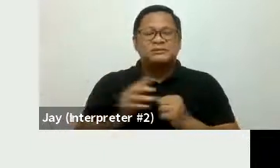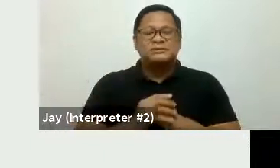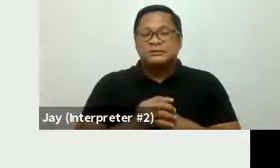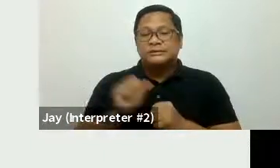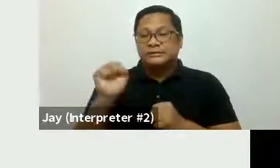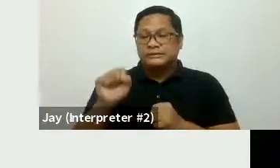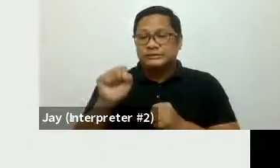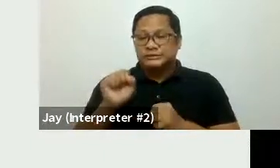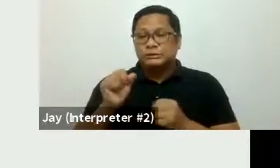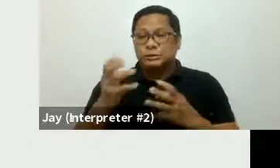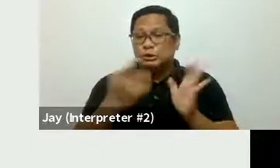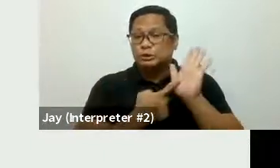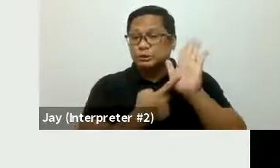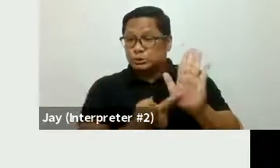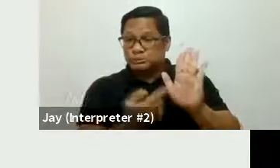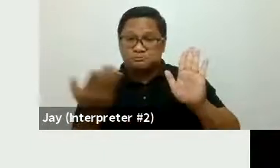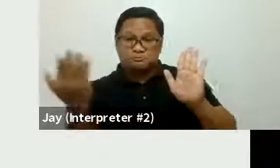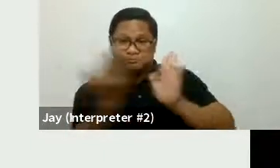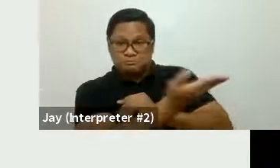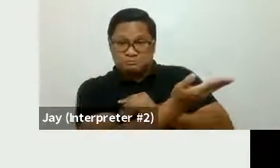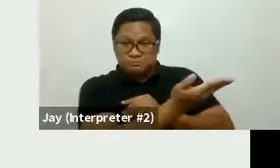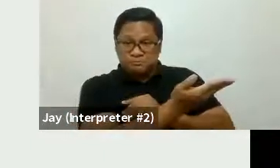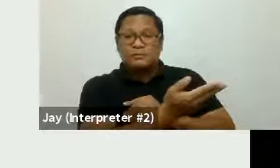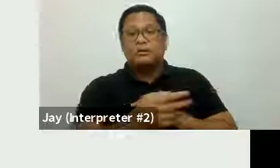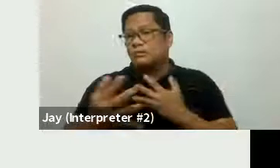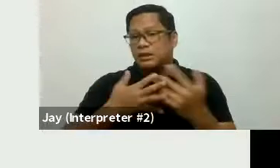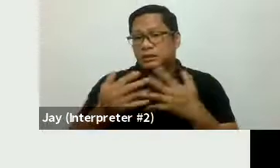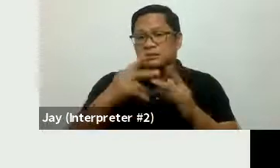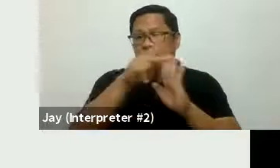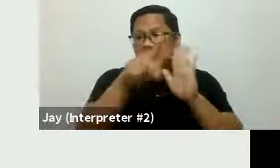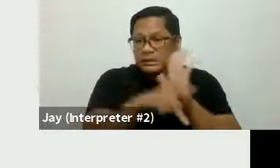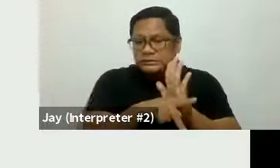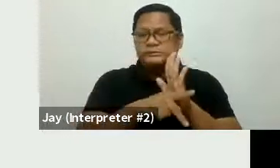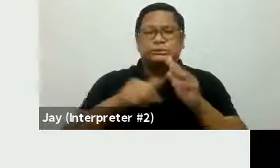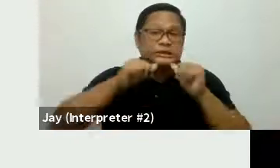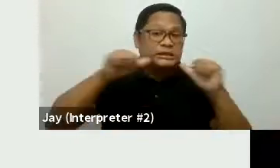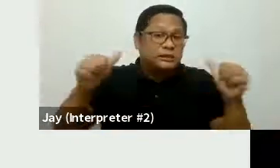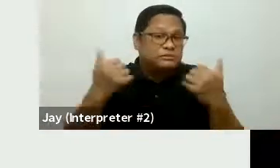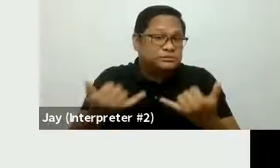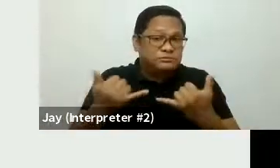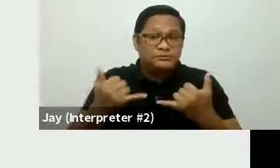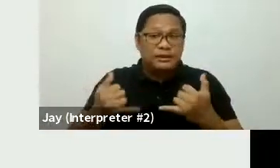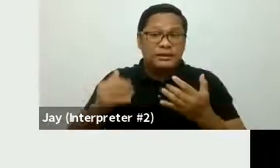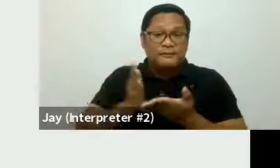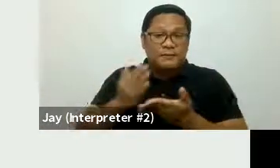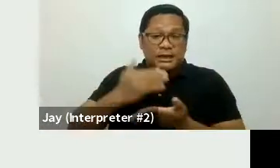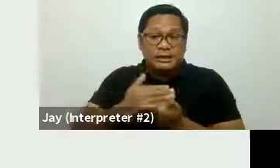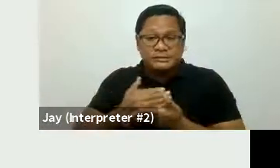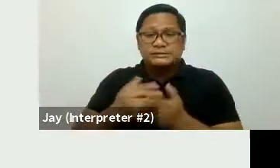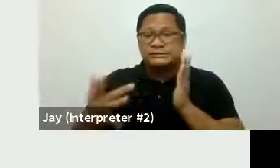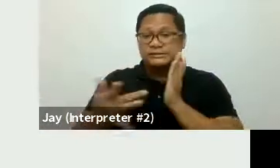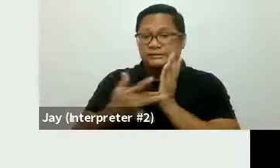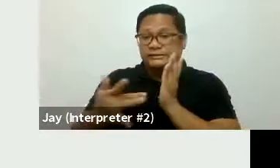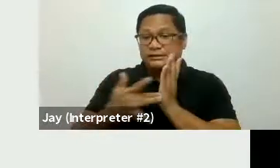just wanted to show this because whatever policy pronouncement we have, the budget is technically